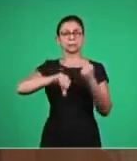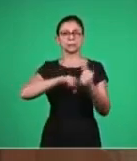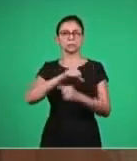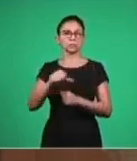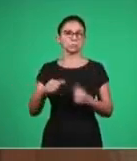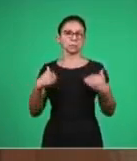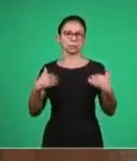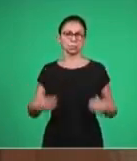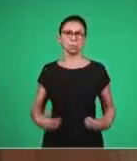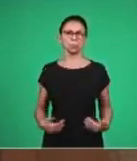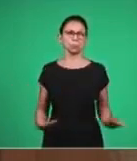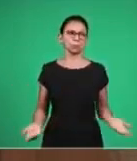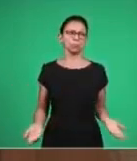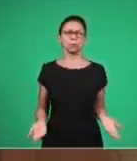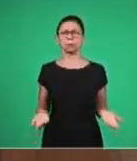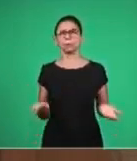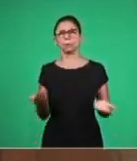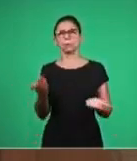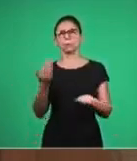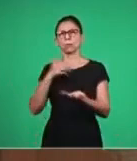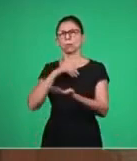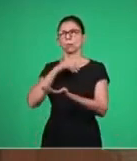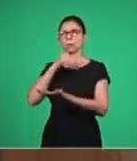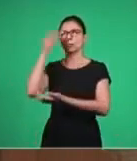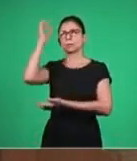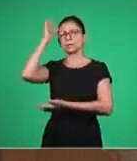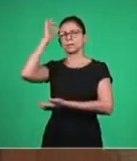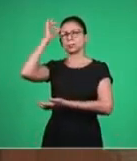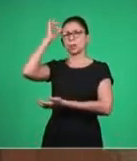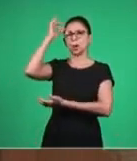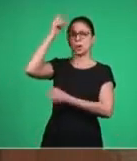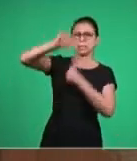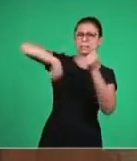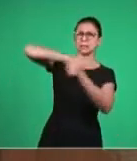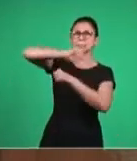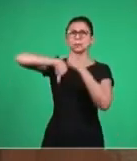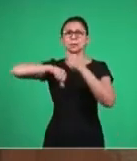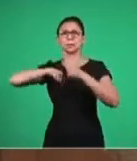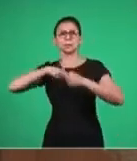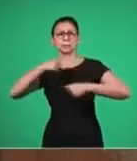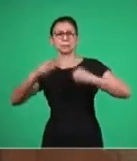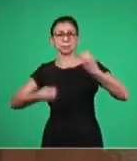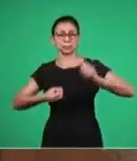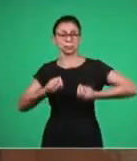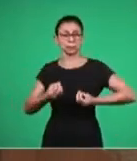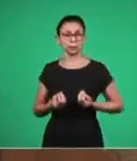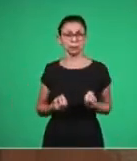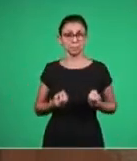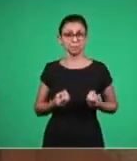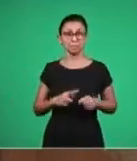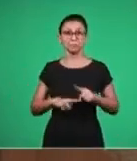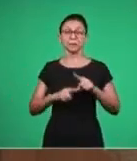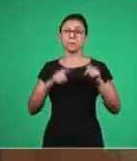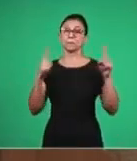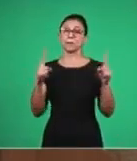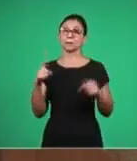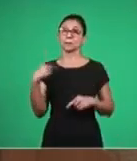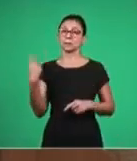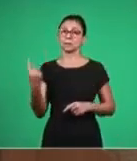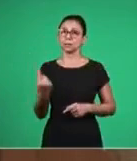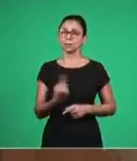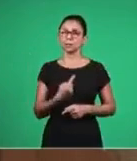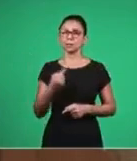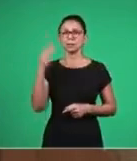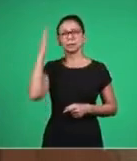in another way. We're talking about the material body and the spiritual, but in our case here is to understand that